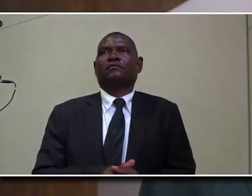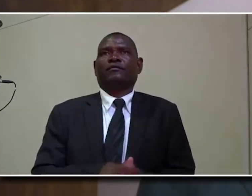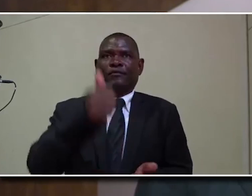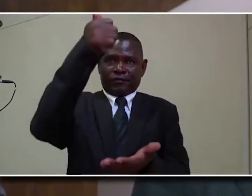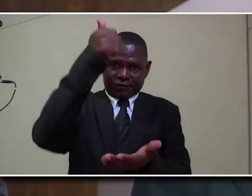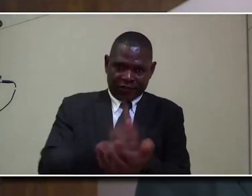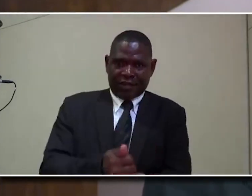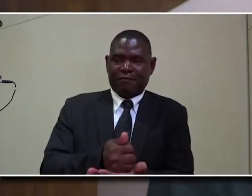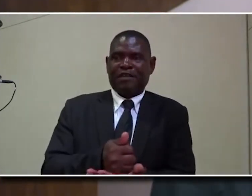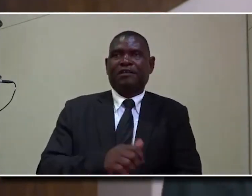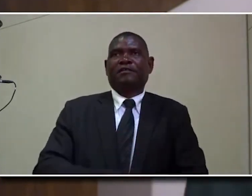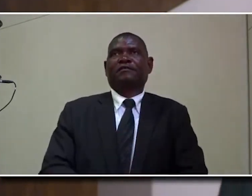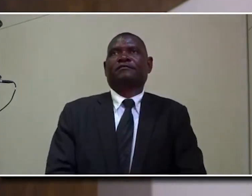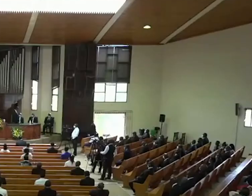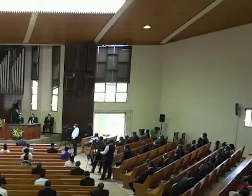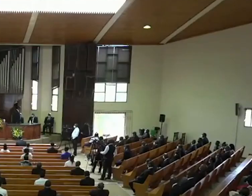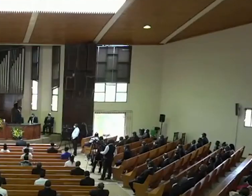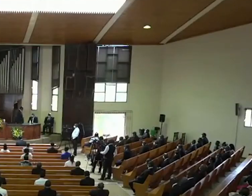Amen.